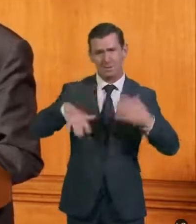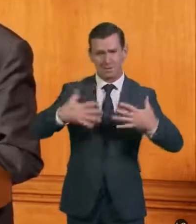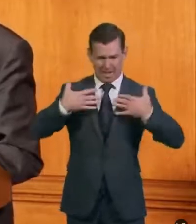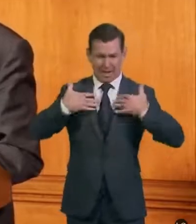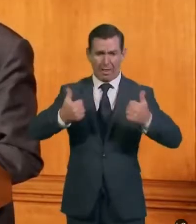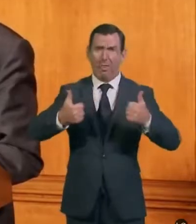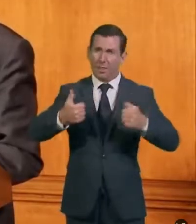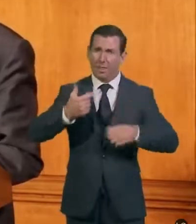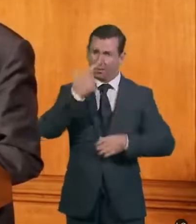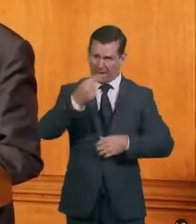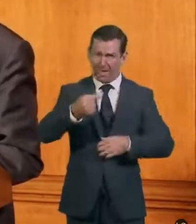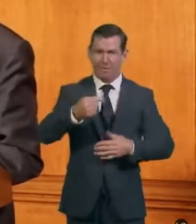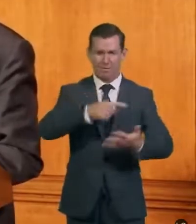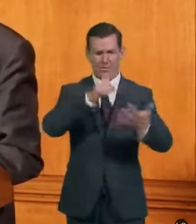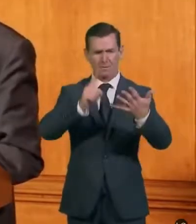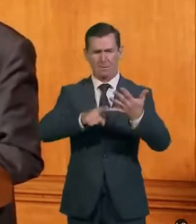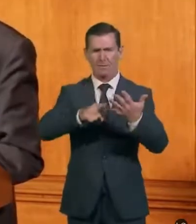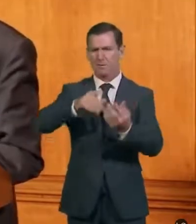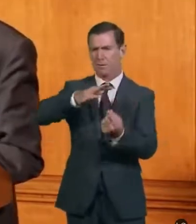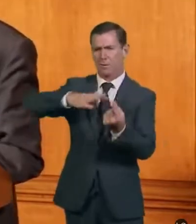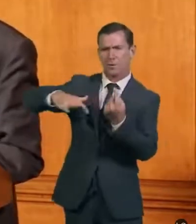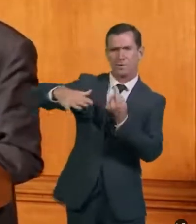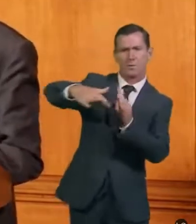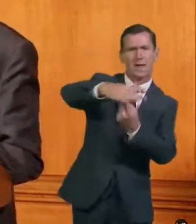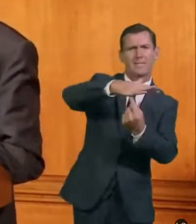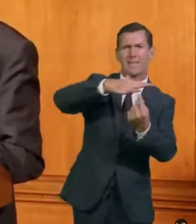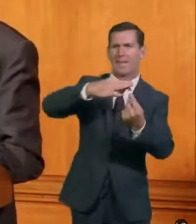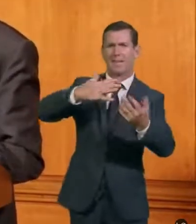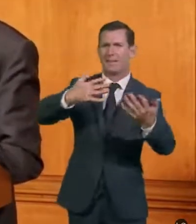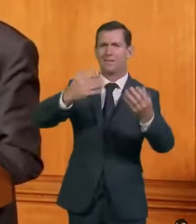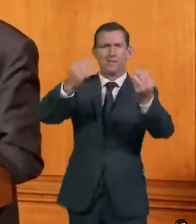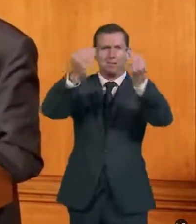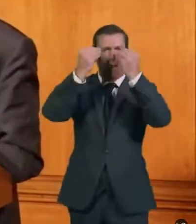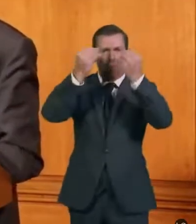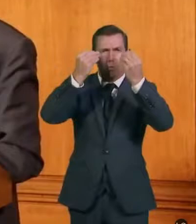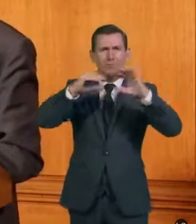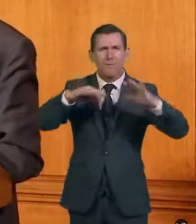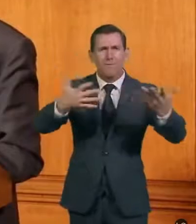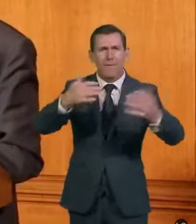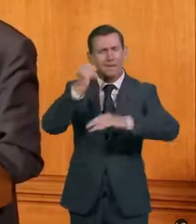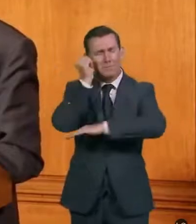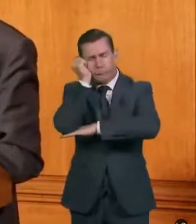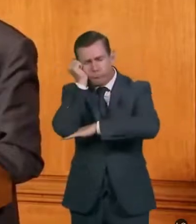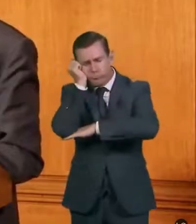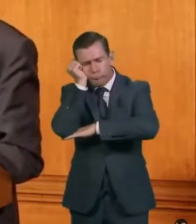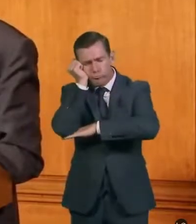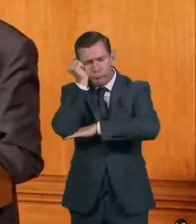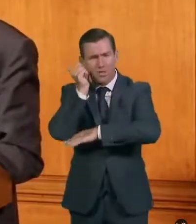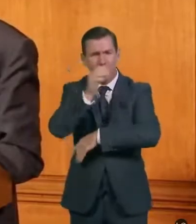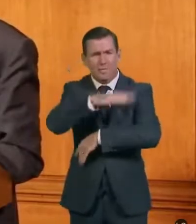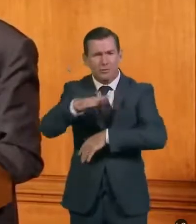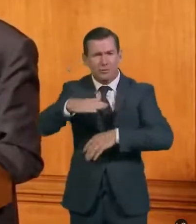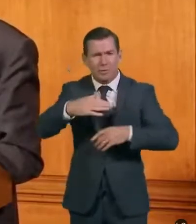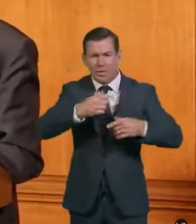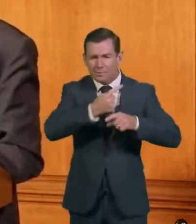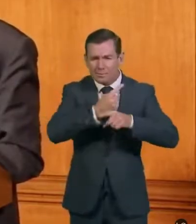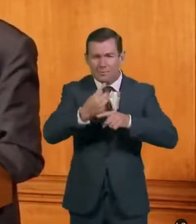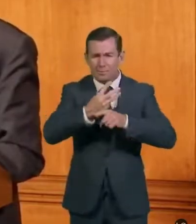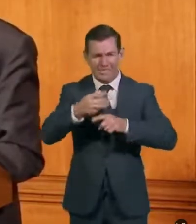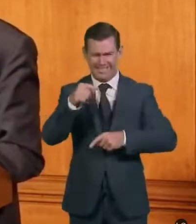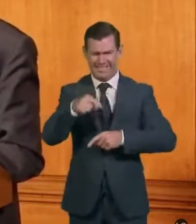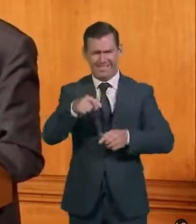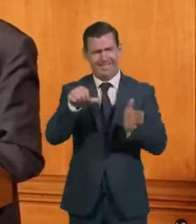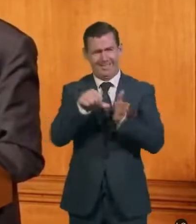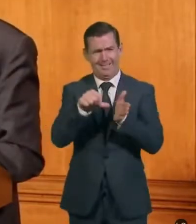society, including loss of education, in terms of disruption of schools, and in terms of loneliness,